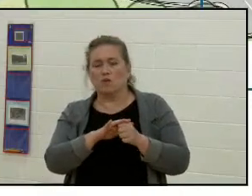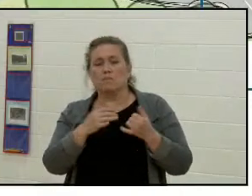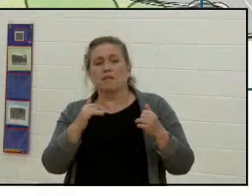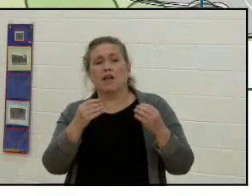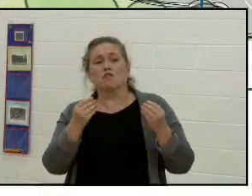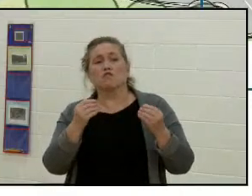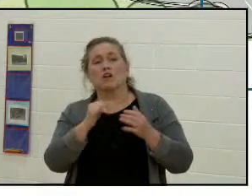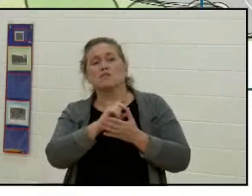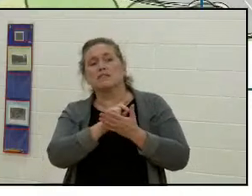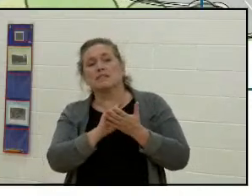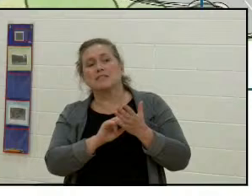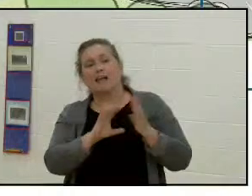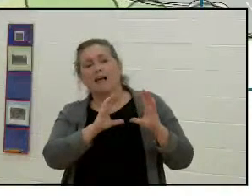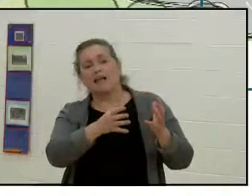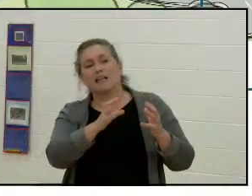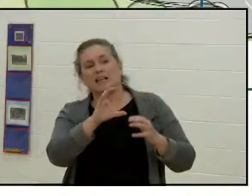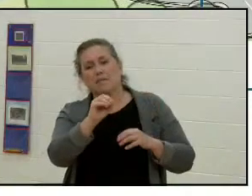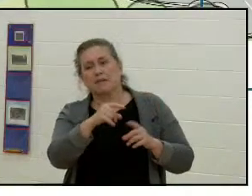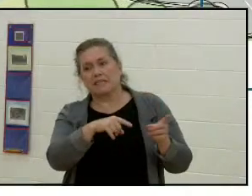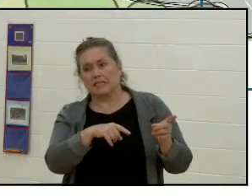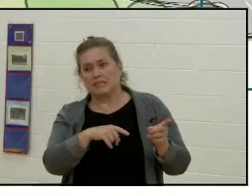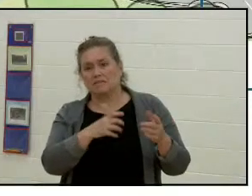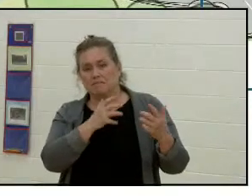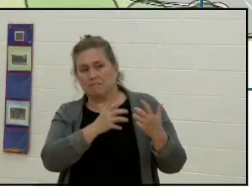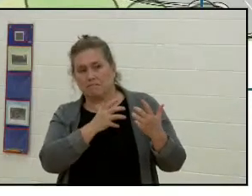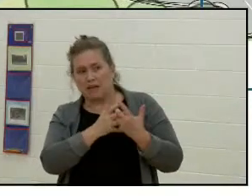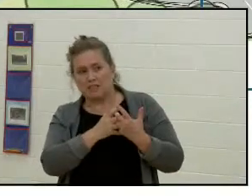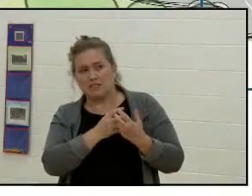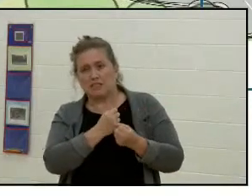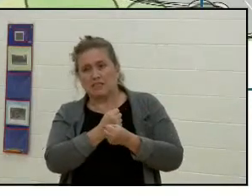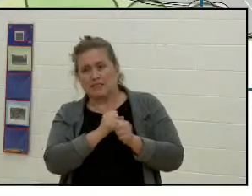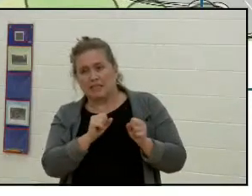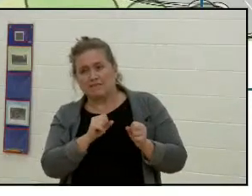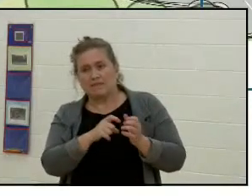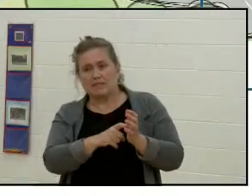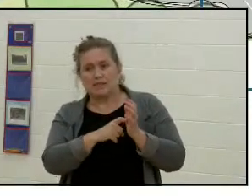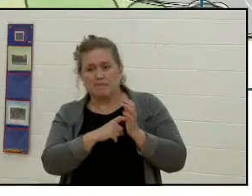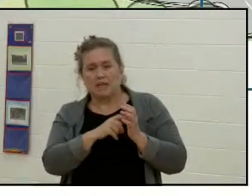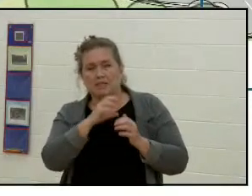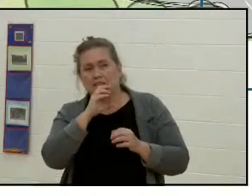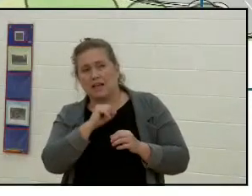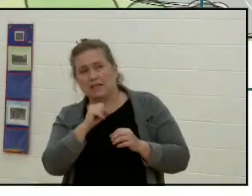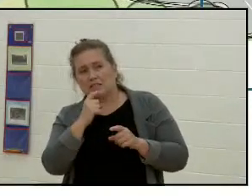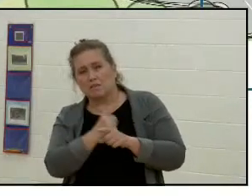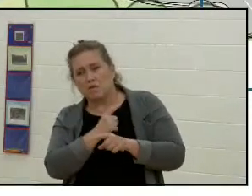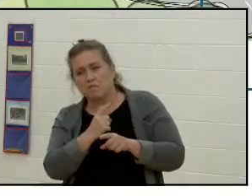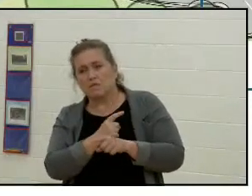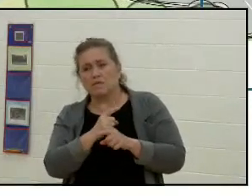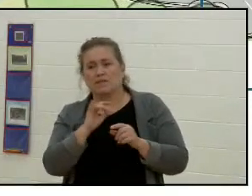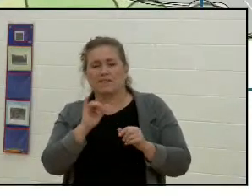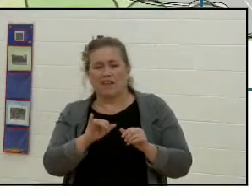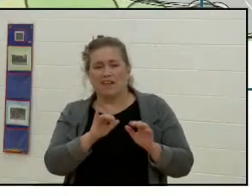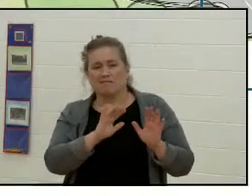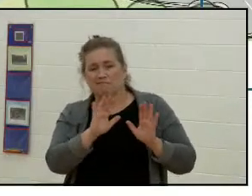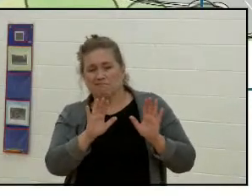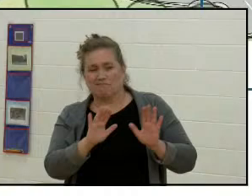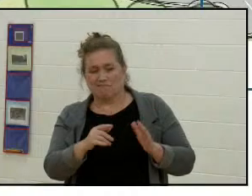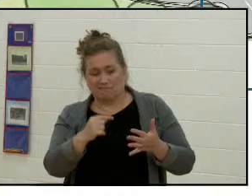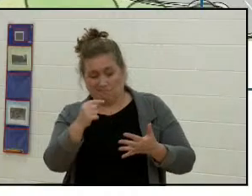all of the safety requirements, fall zones, age appropriate, developmentally appropriate kinds